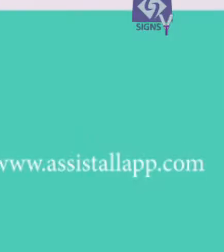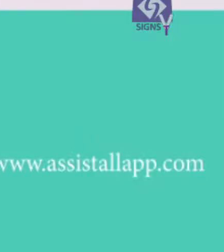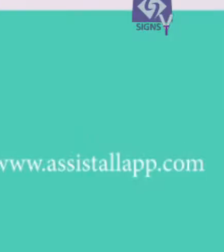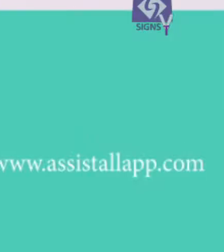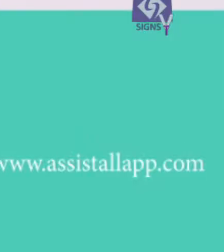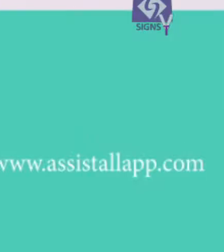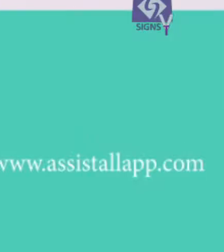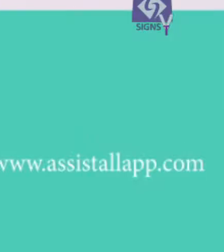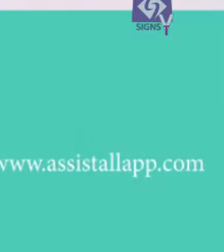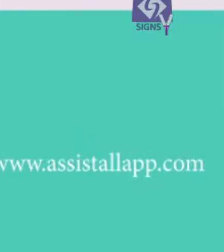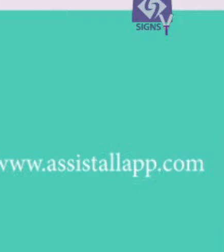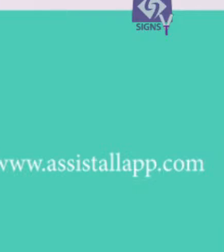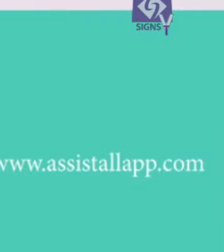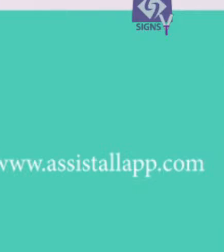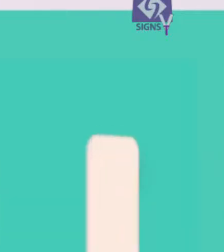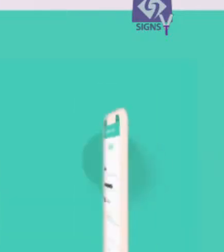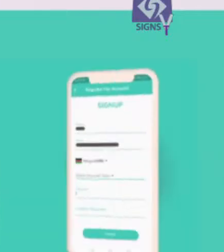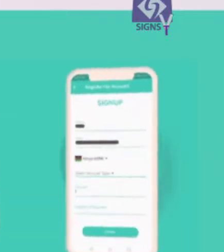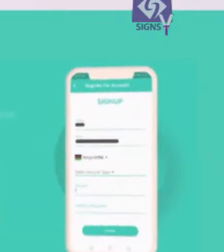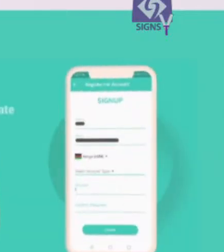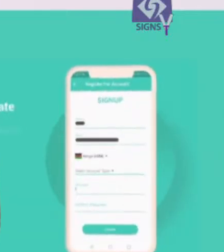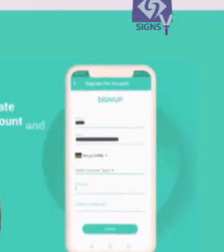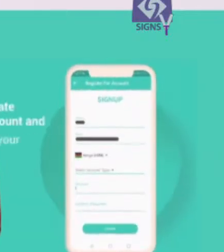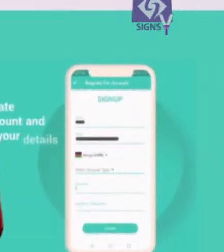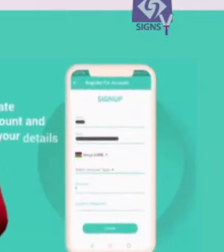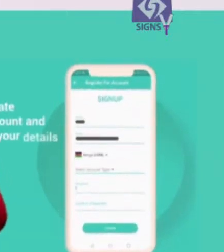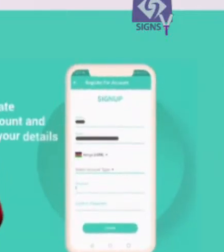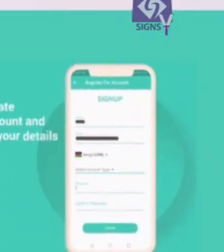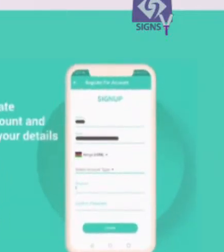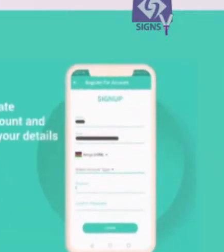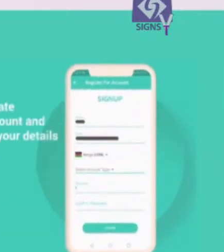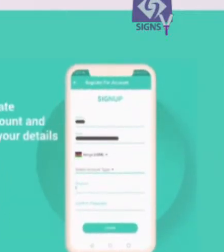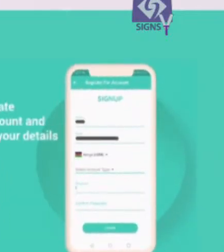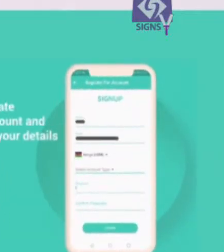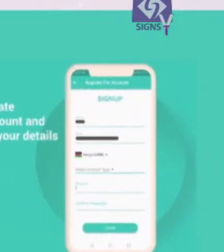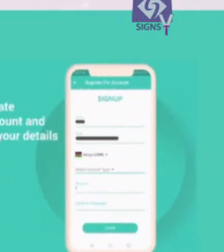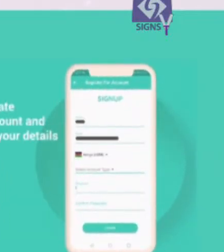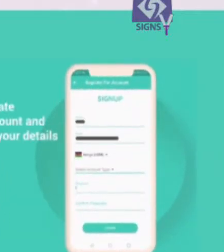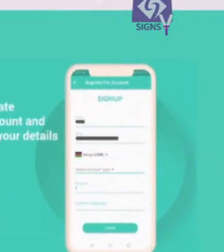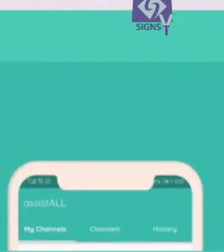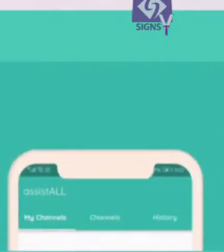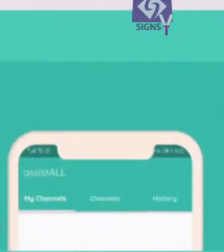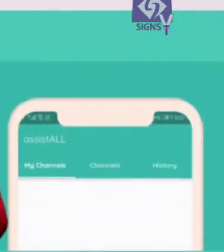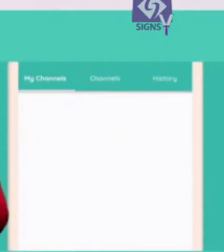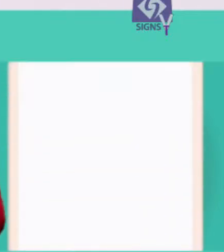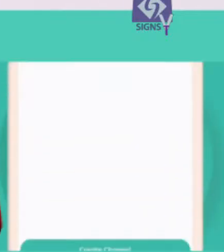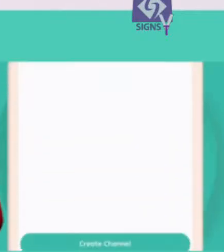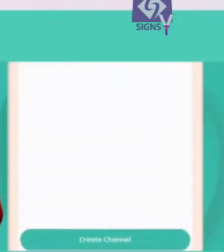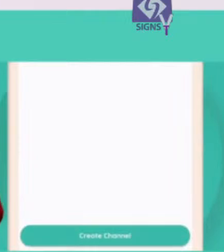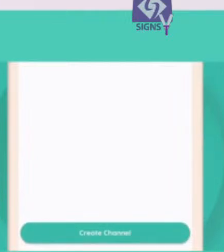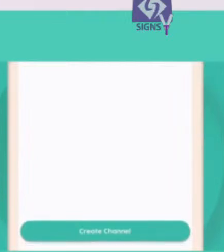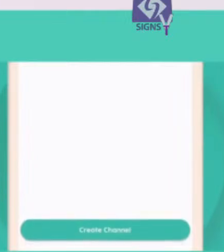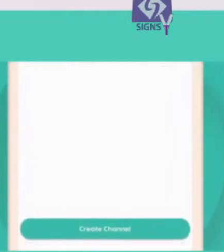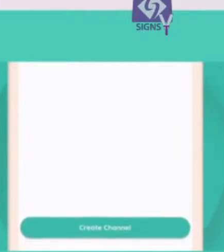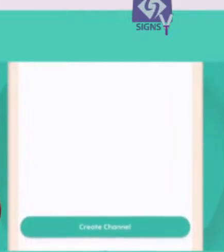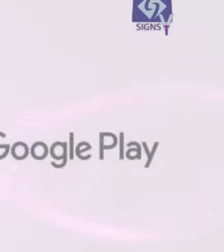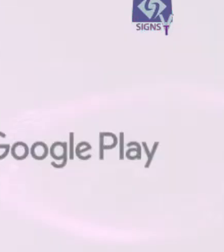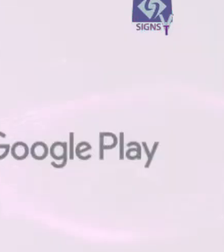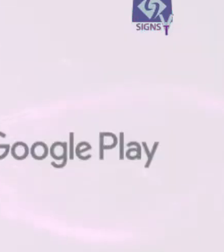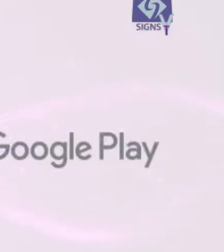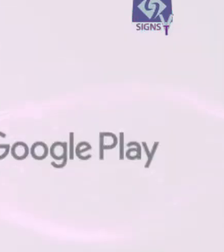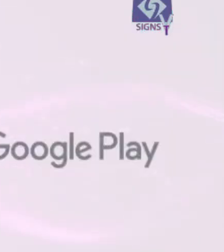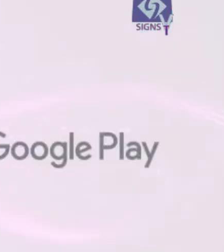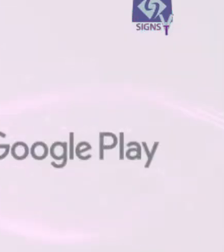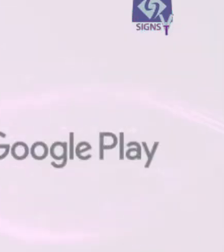and different service providers. Post-COVID-19, the application shall be used in higher education,